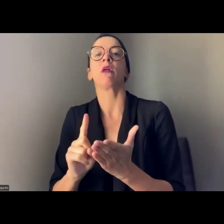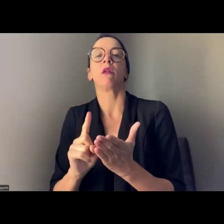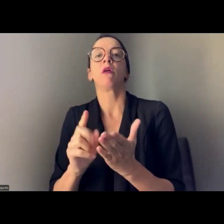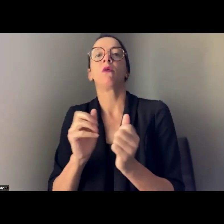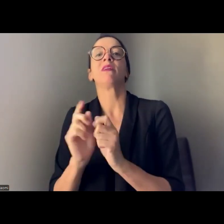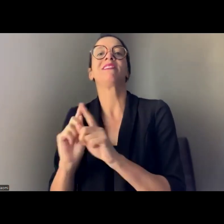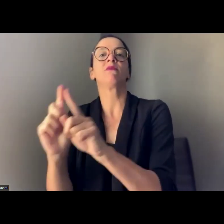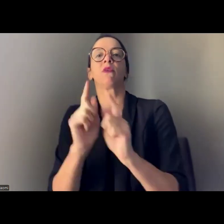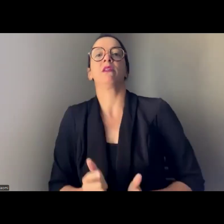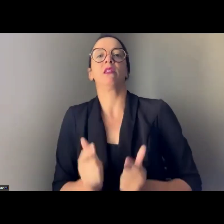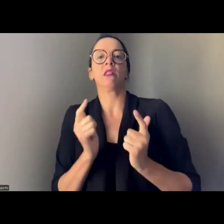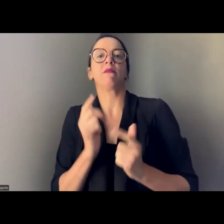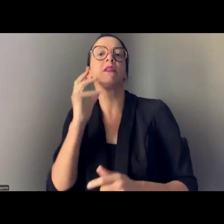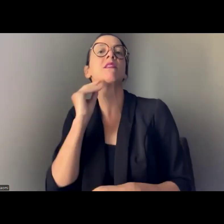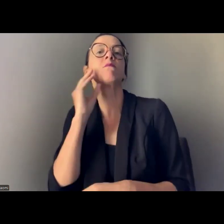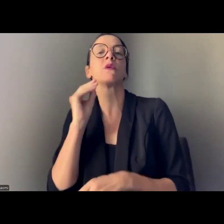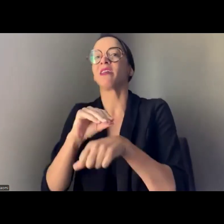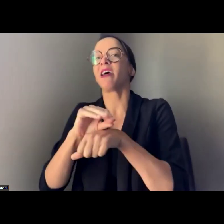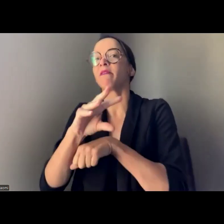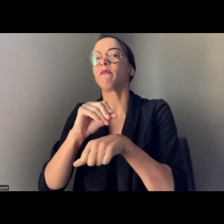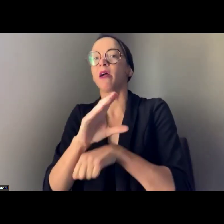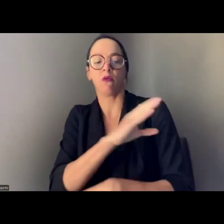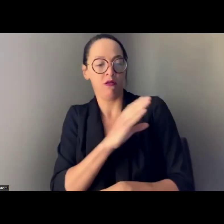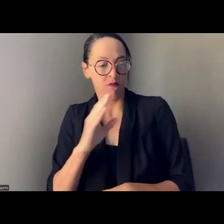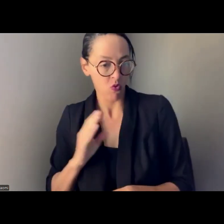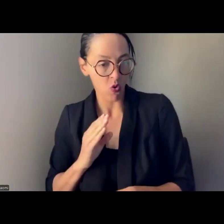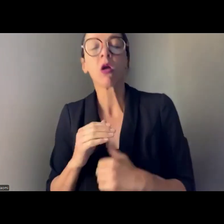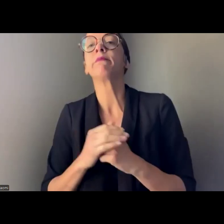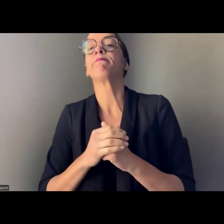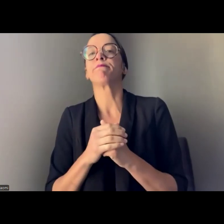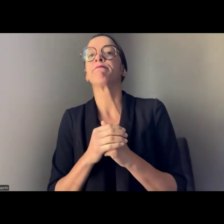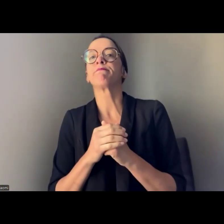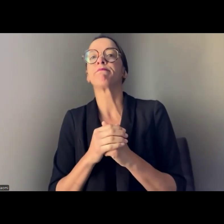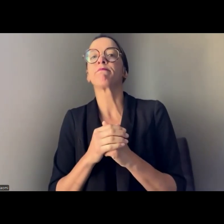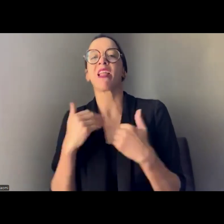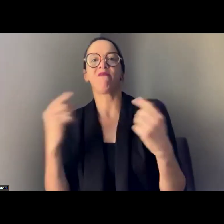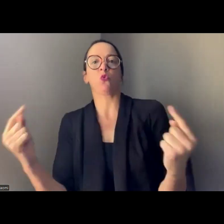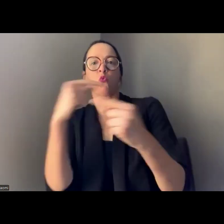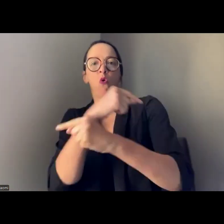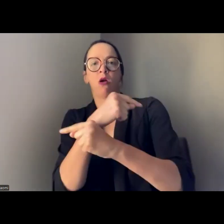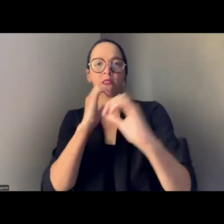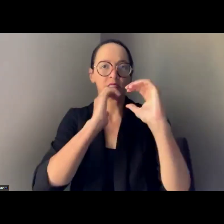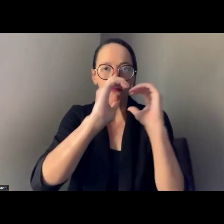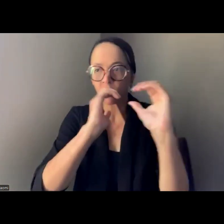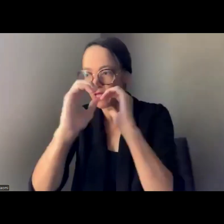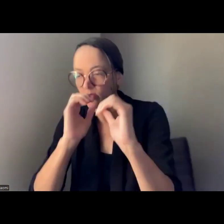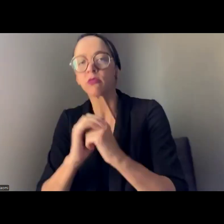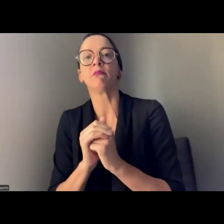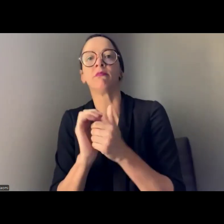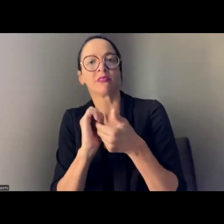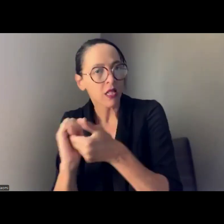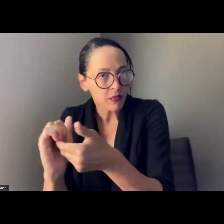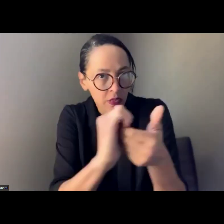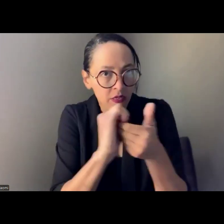how cross communication and collaboration, shared lessons learned, what we can do better.